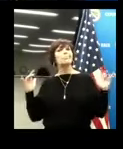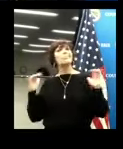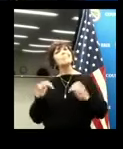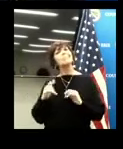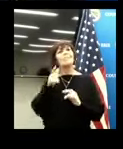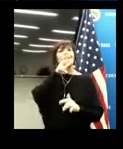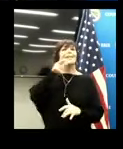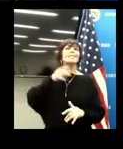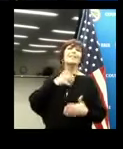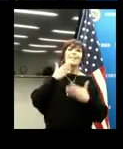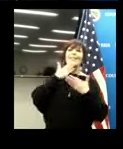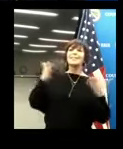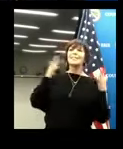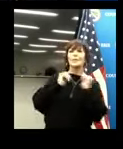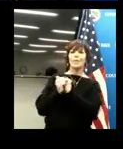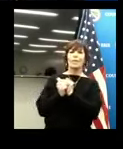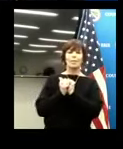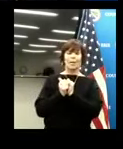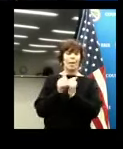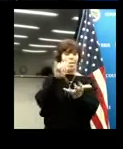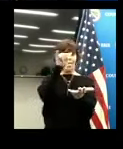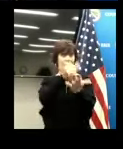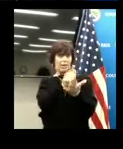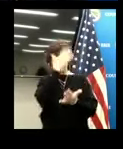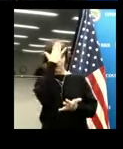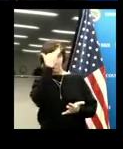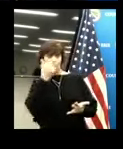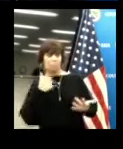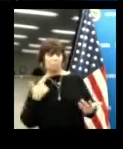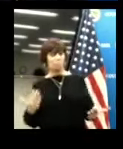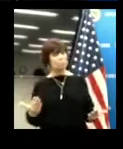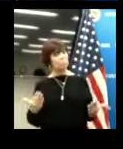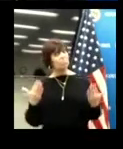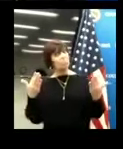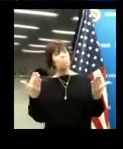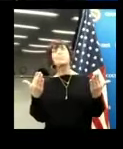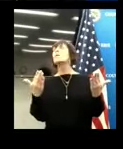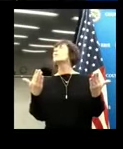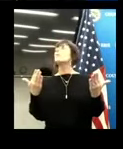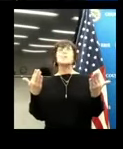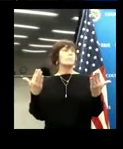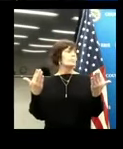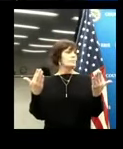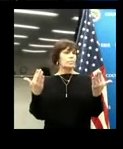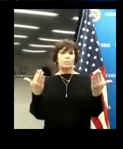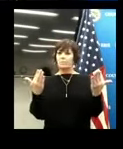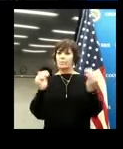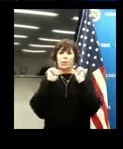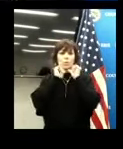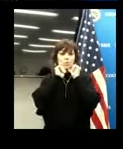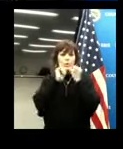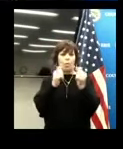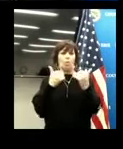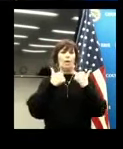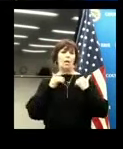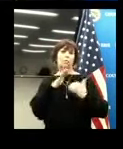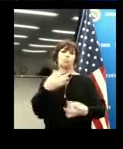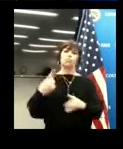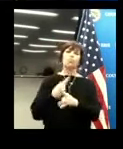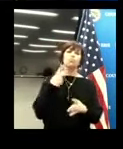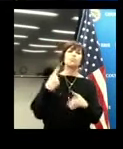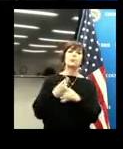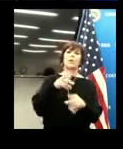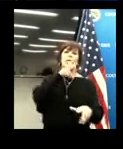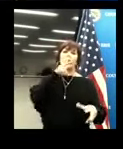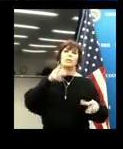Thanksgiving. That is why we are recommending that you do not have your normal Thanksgiving